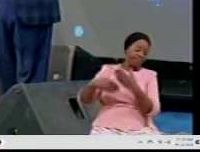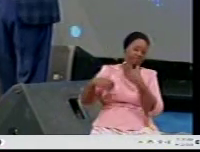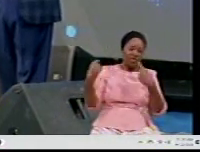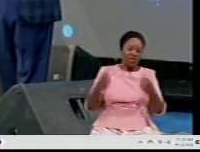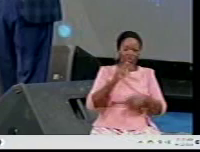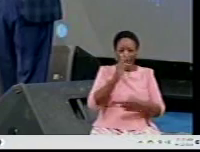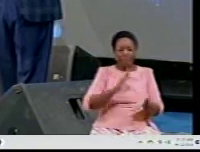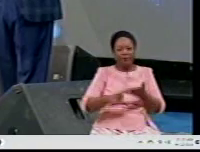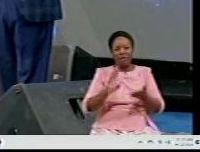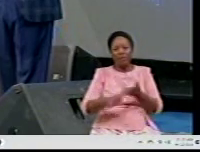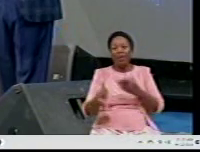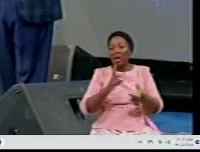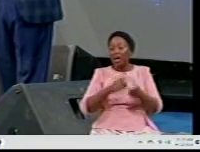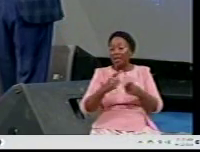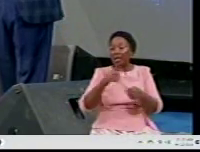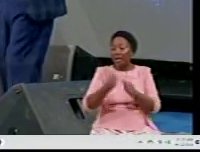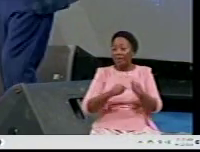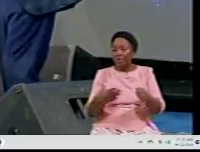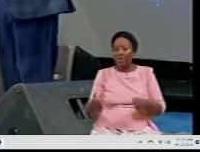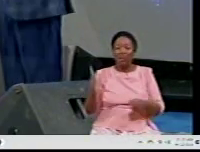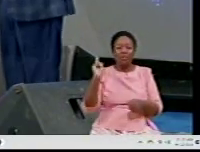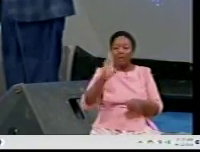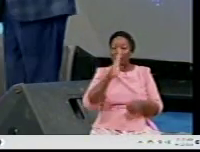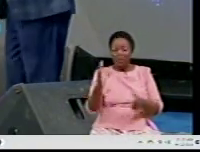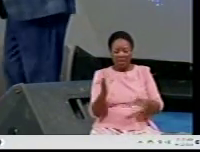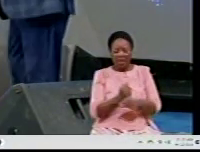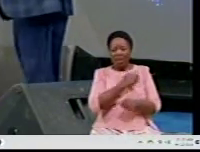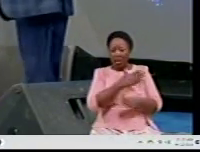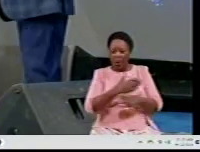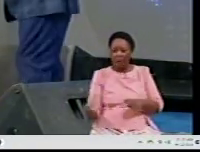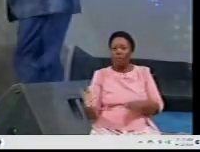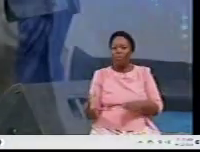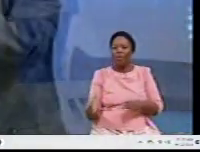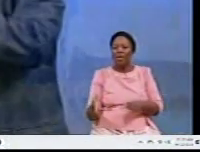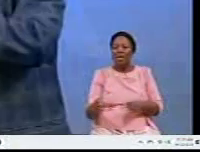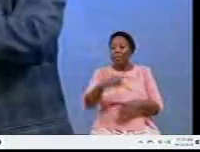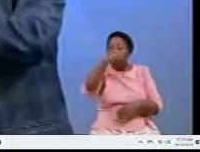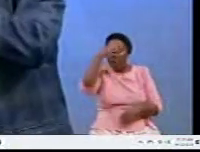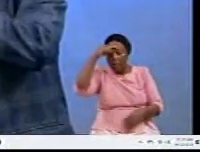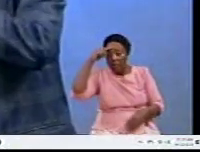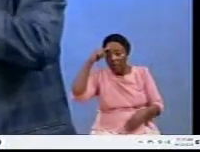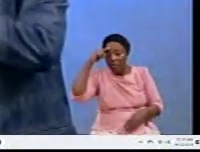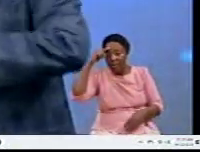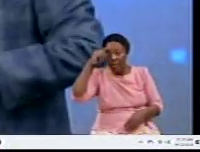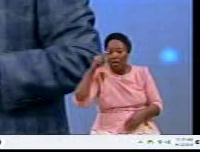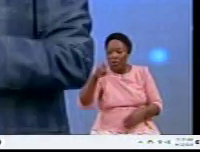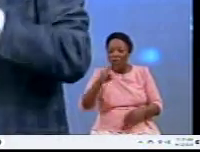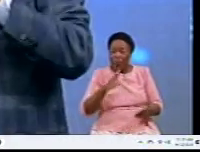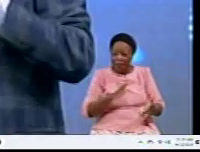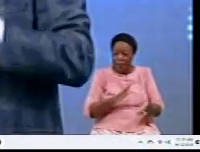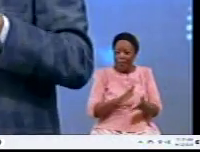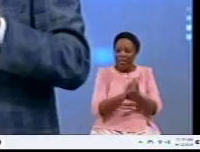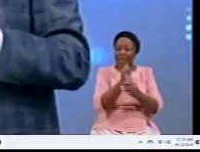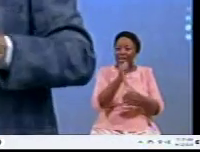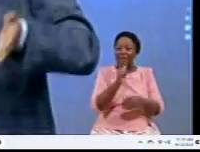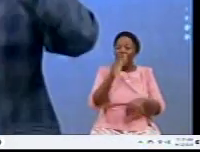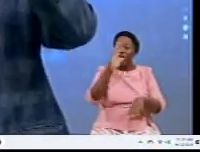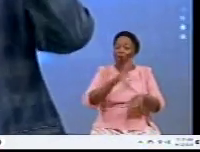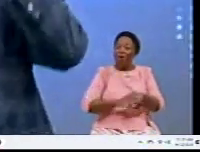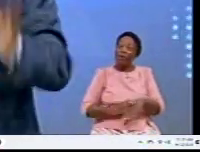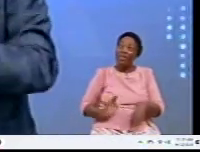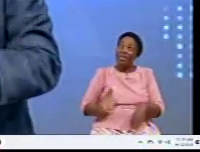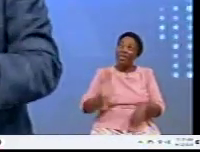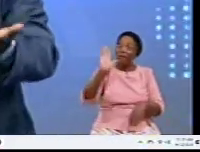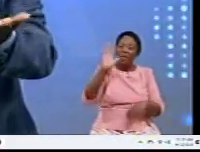forgiven. Everything will be taken away because you believe on him